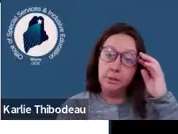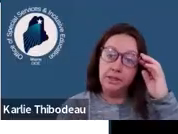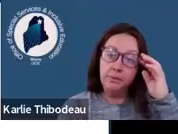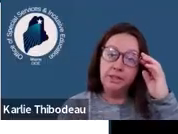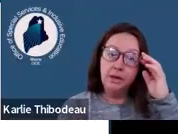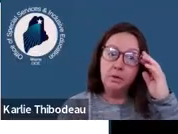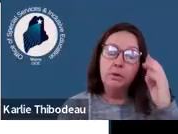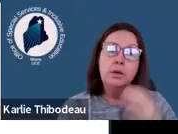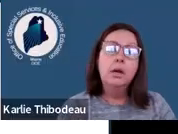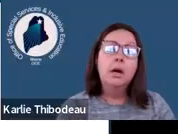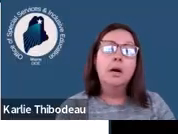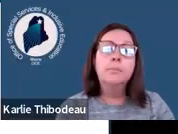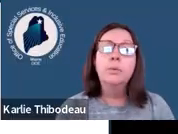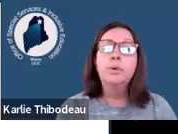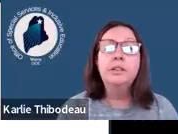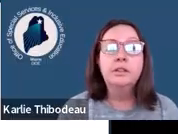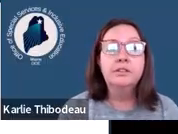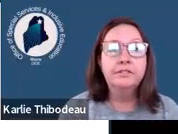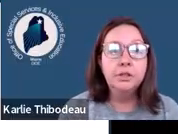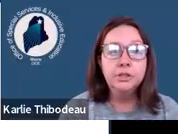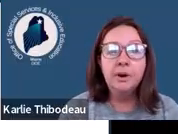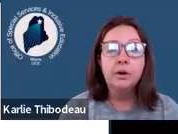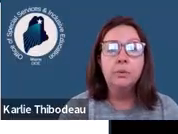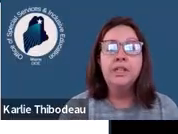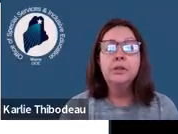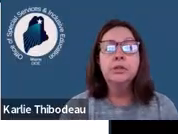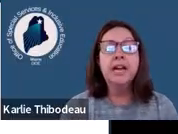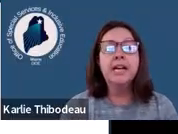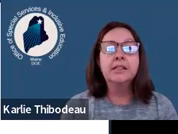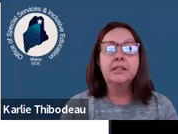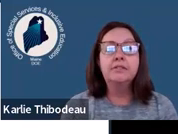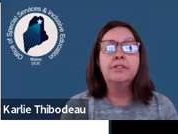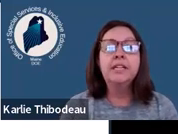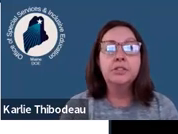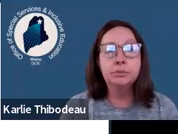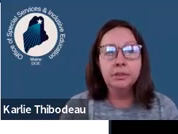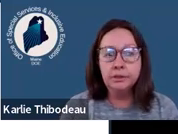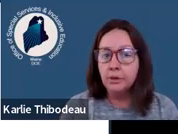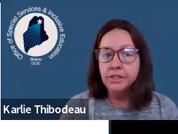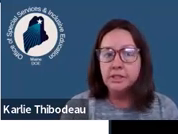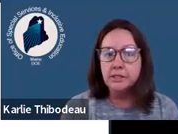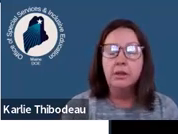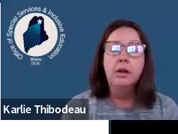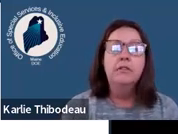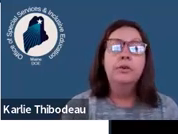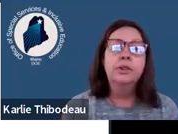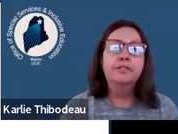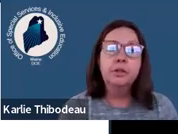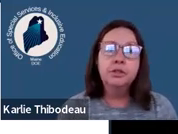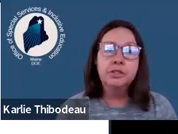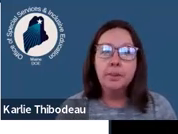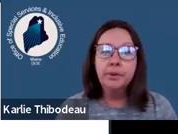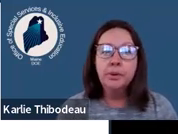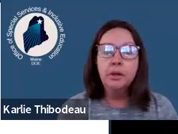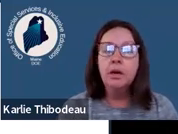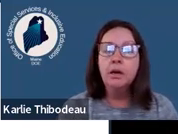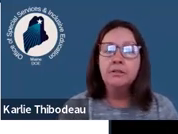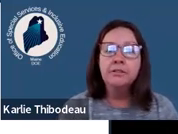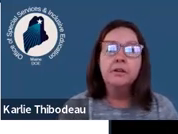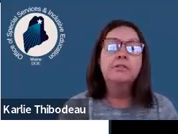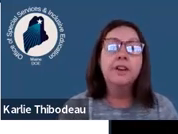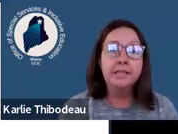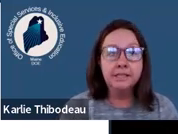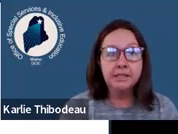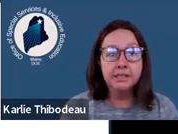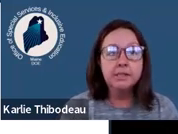Okay, so here we go with the first part. We look at the advanced written notice for the first couple